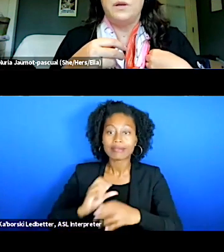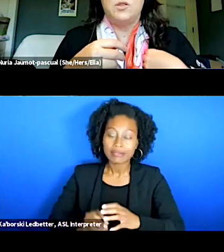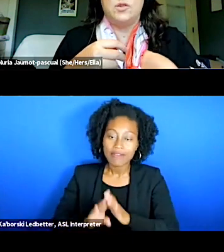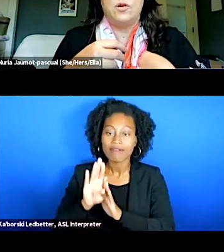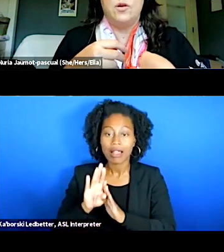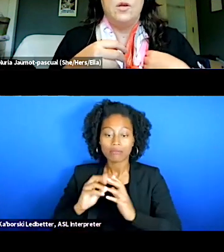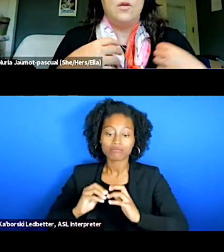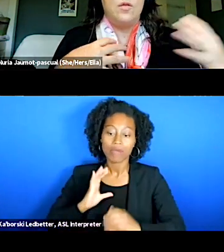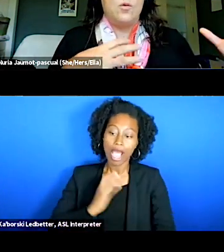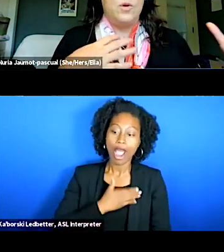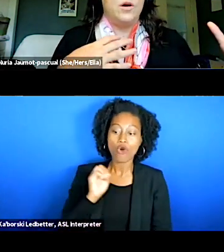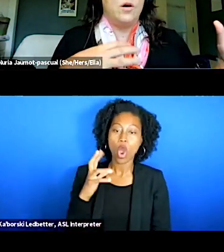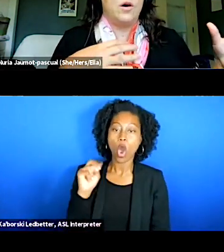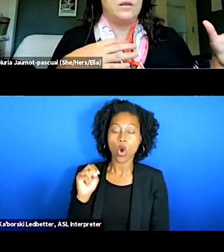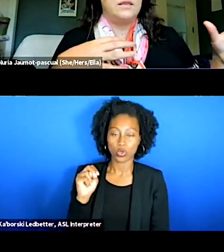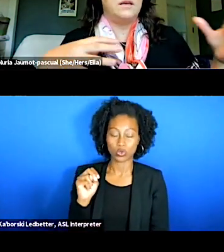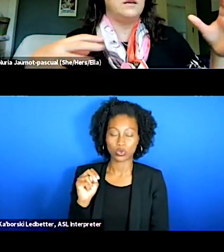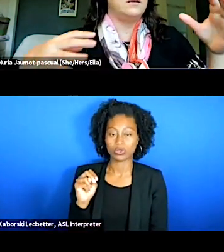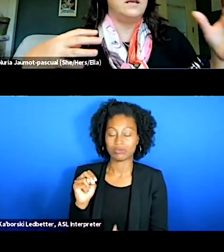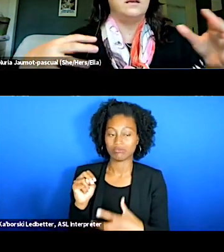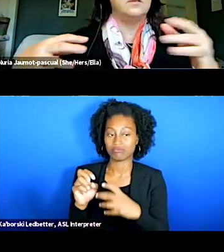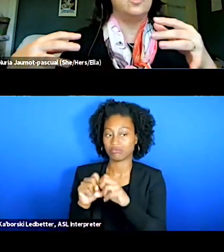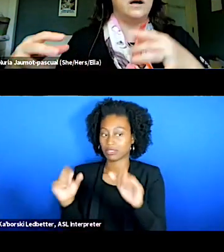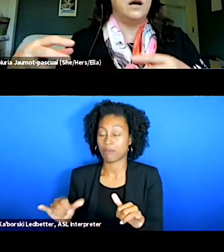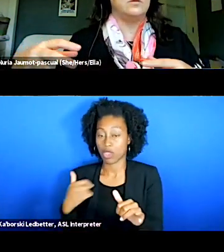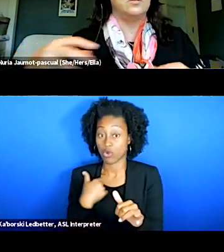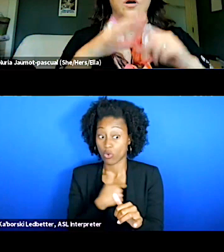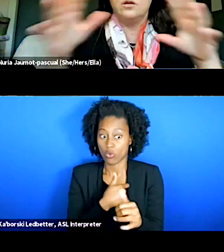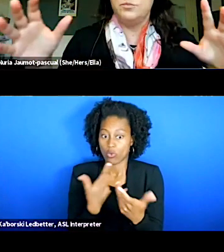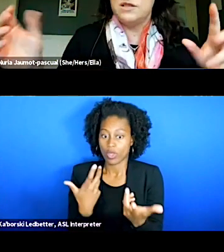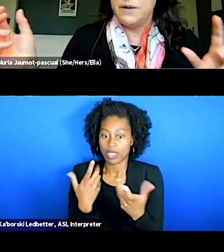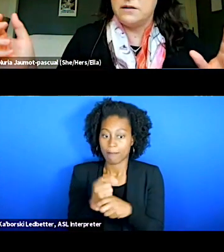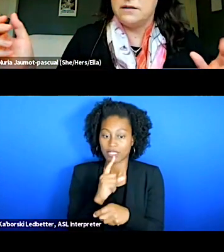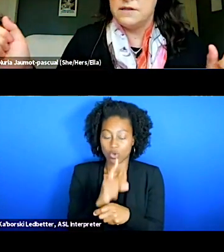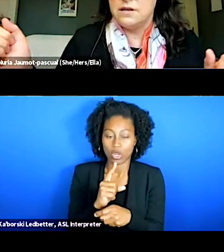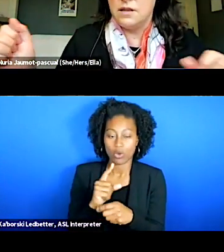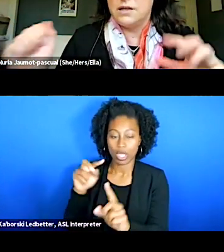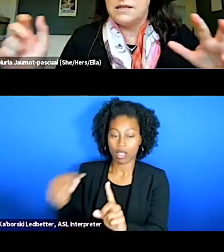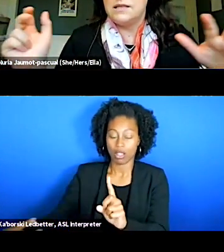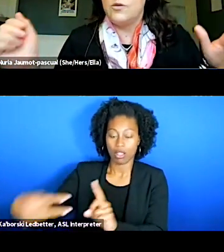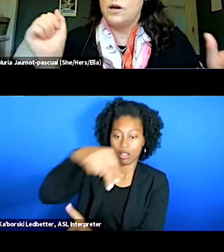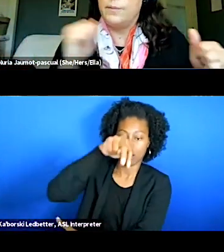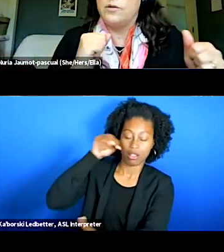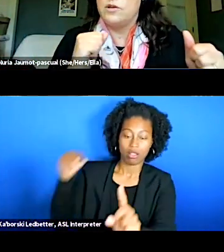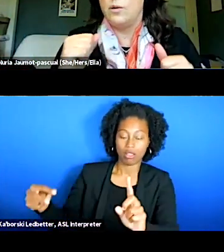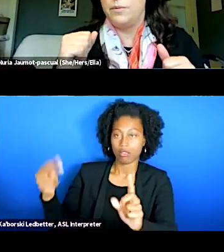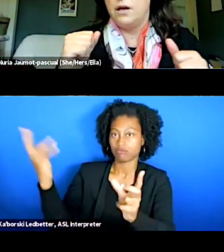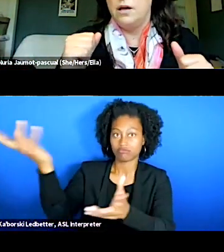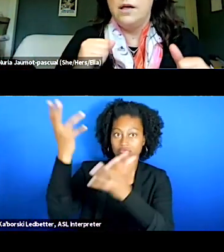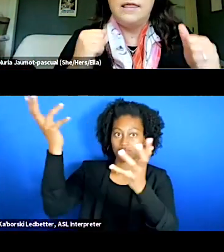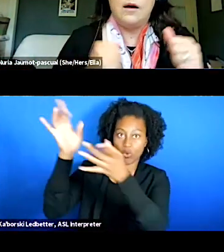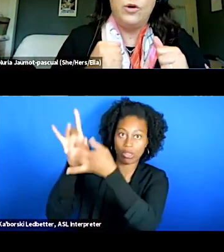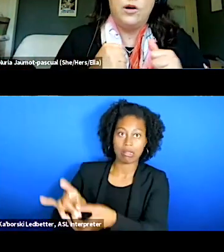want to make sure that we are taking into account all the perspectives that exist out there about the